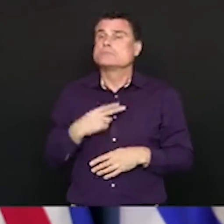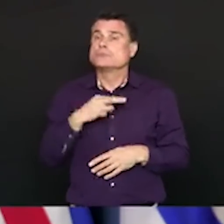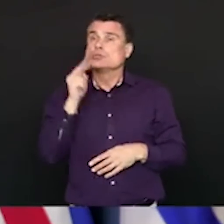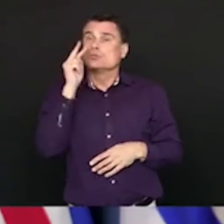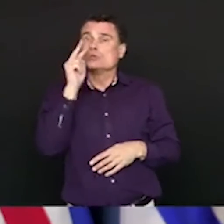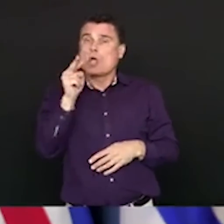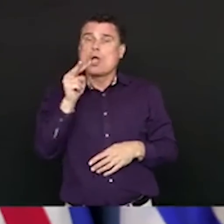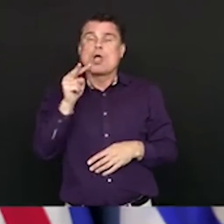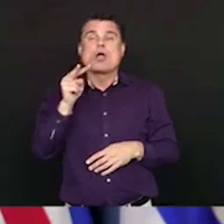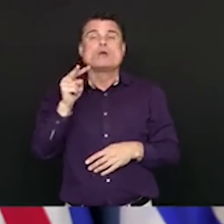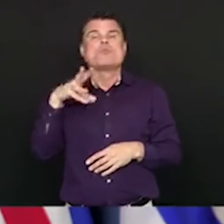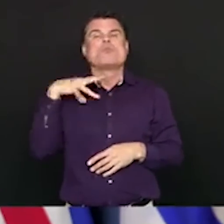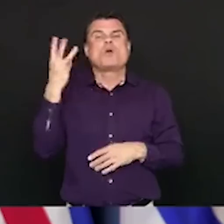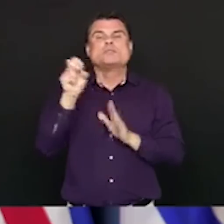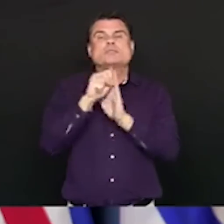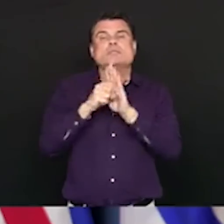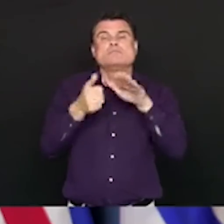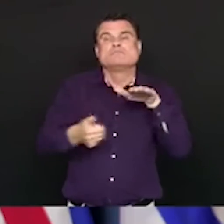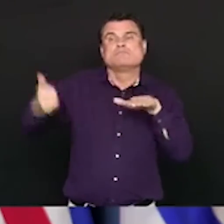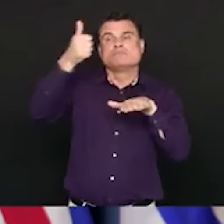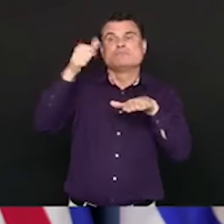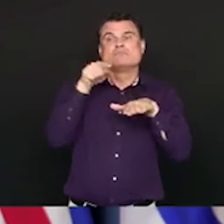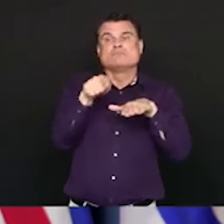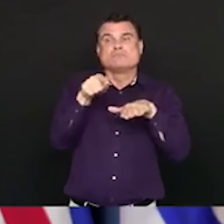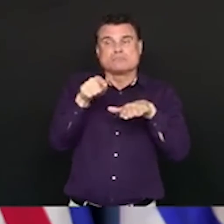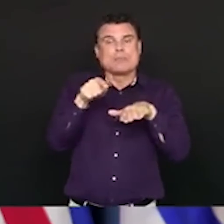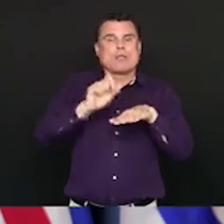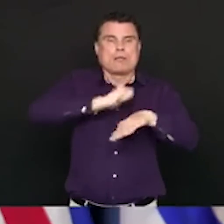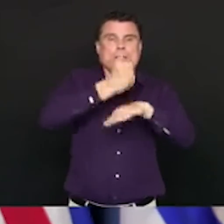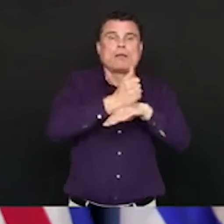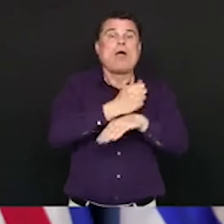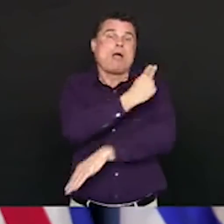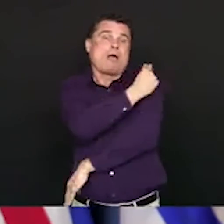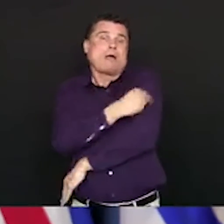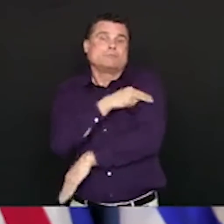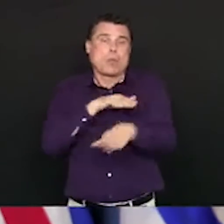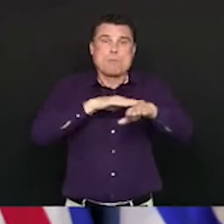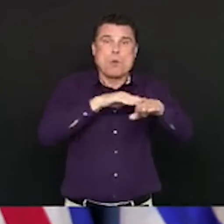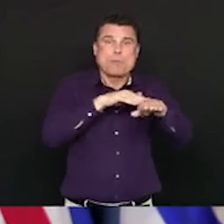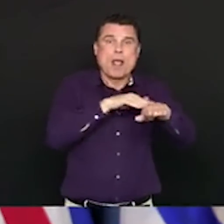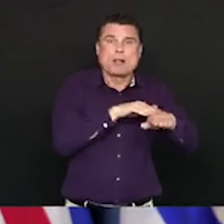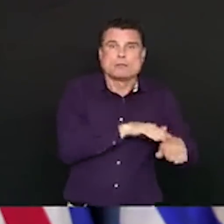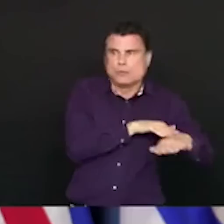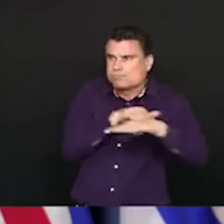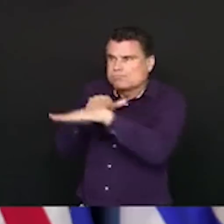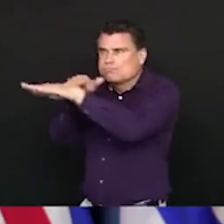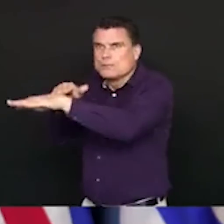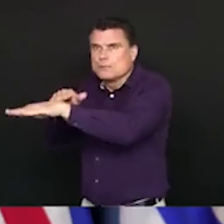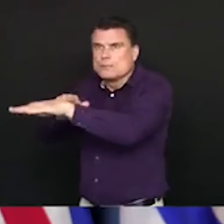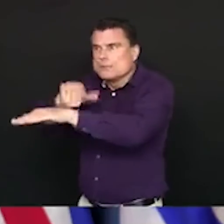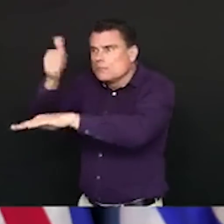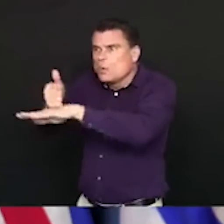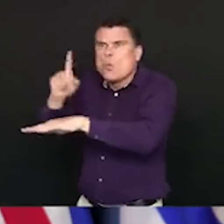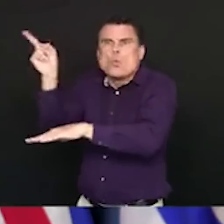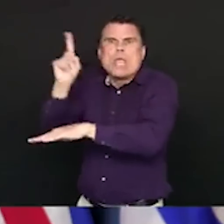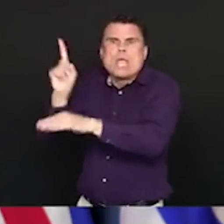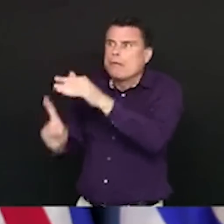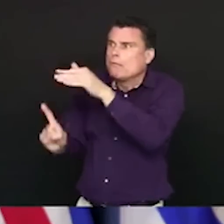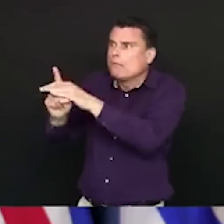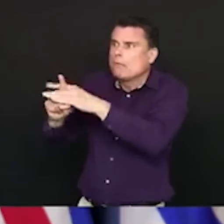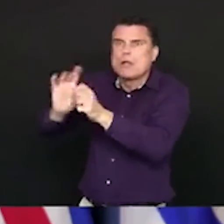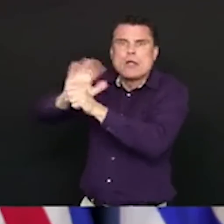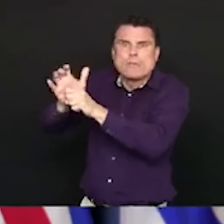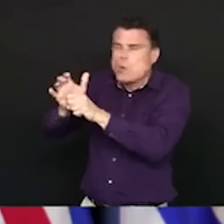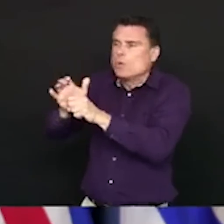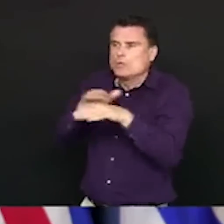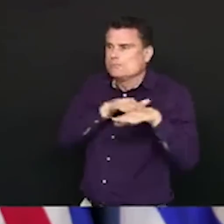confident that the relationships that we have will endure this. I don't know if it brought us any closer together. Quite the contrary. I think all of